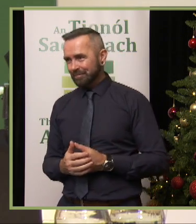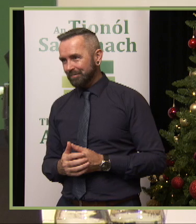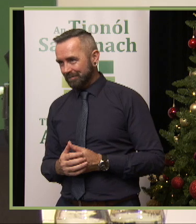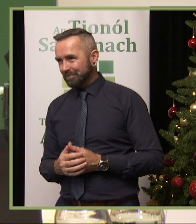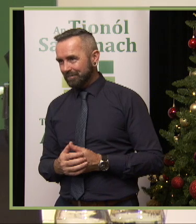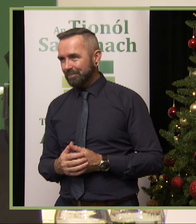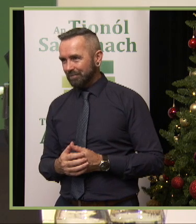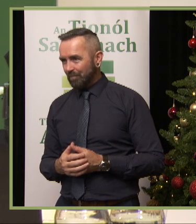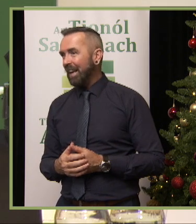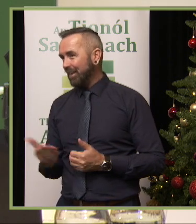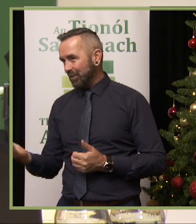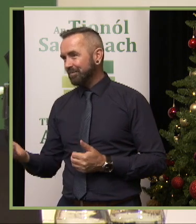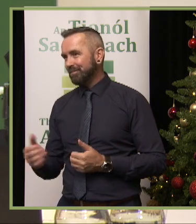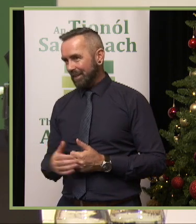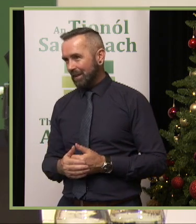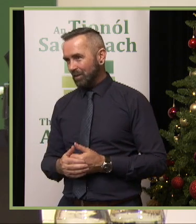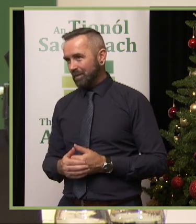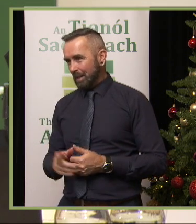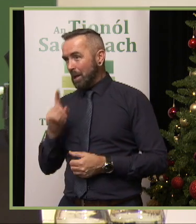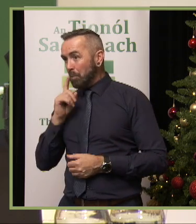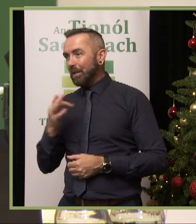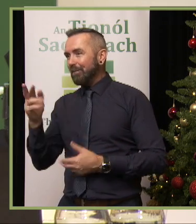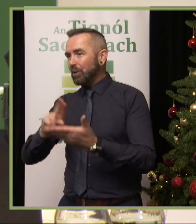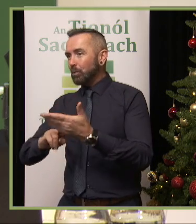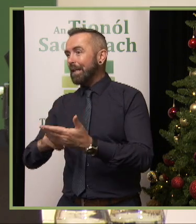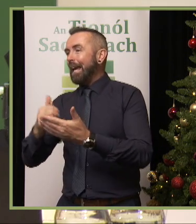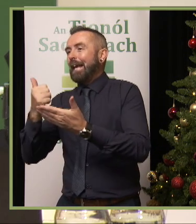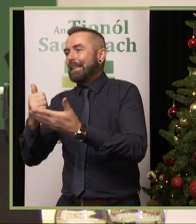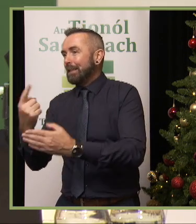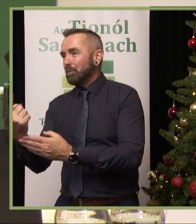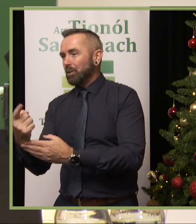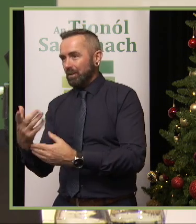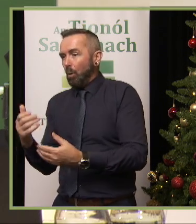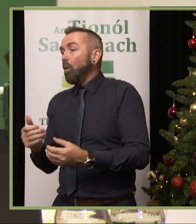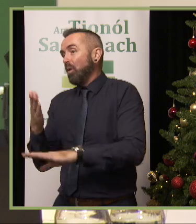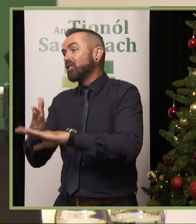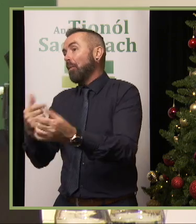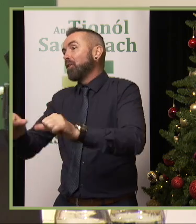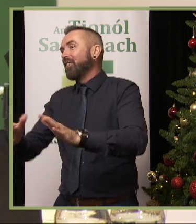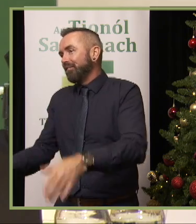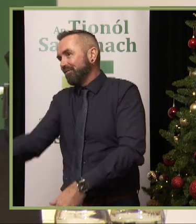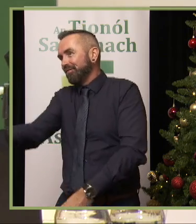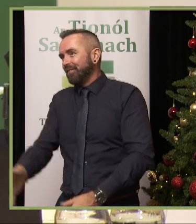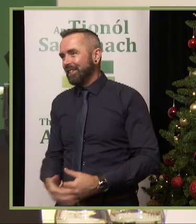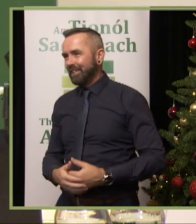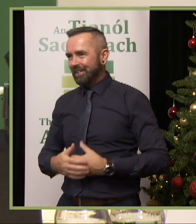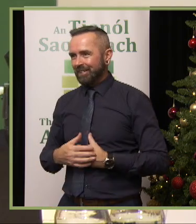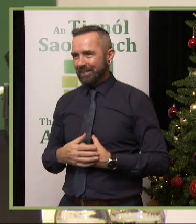by, does that make sense then? Okay, thank you. So, yeah.